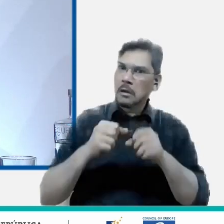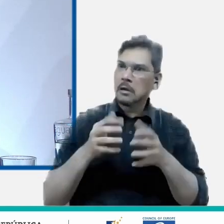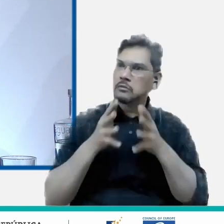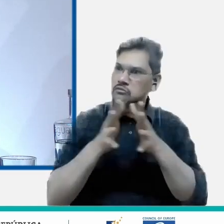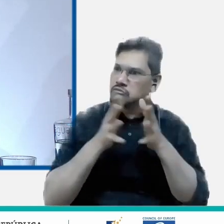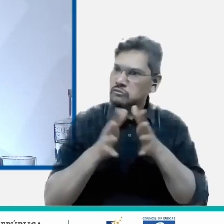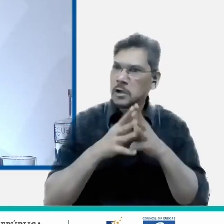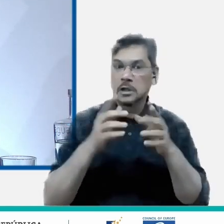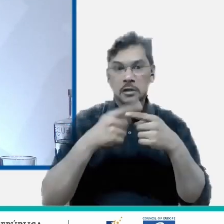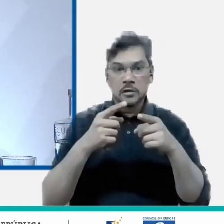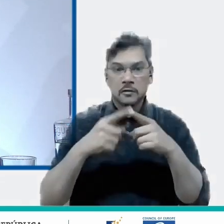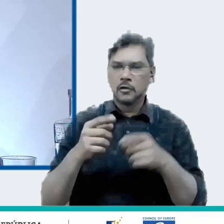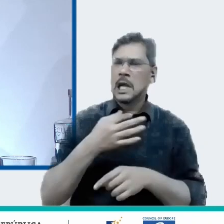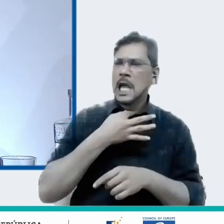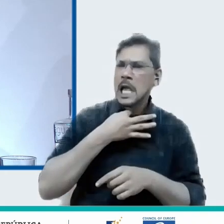And also